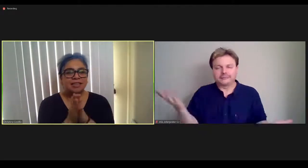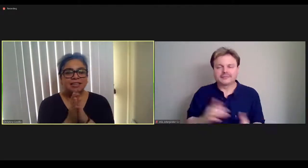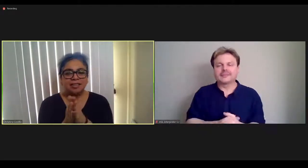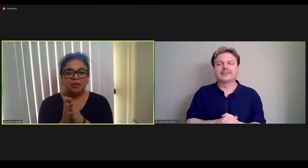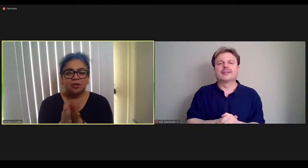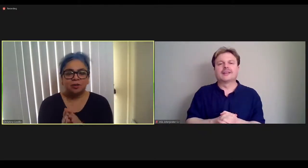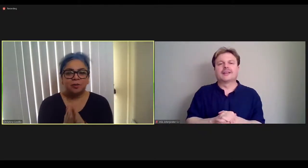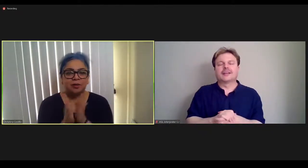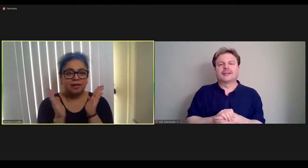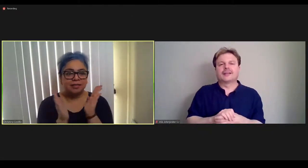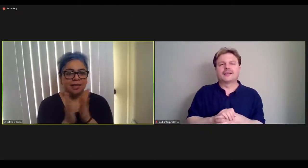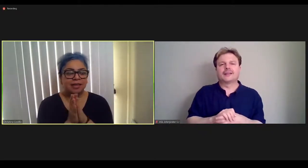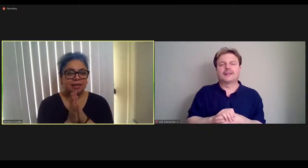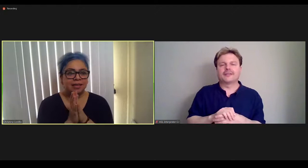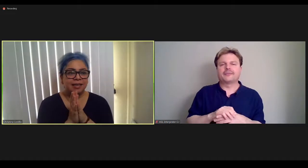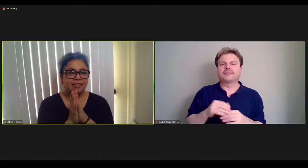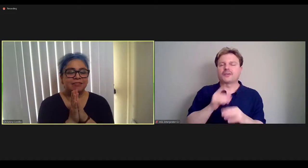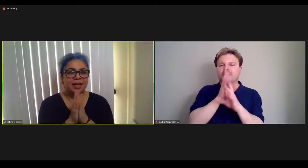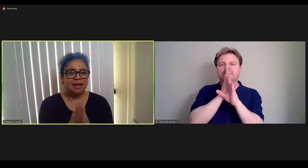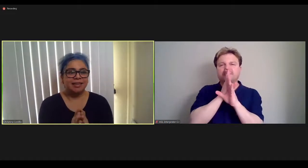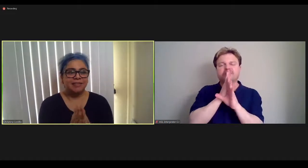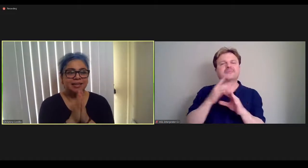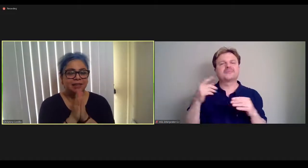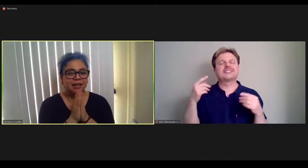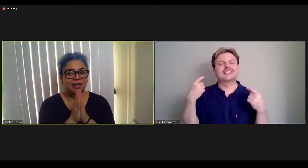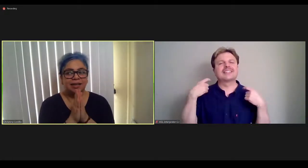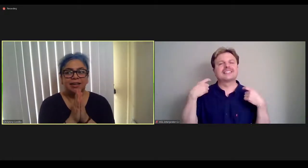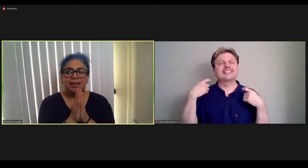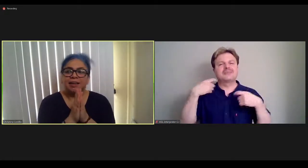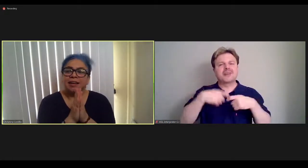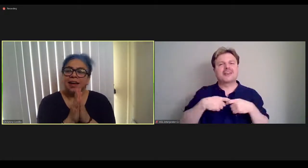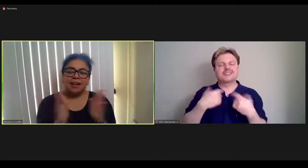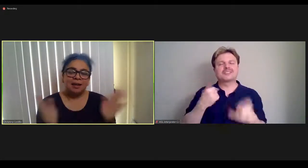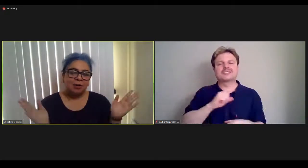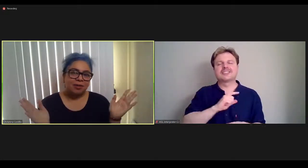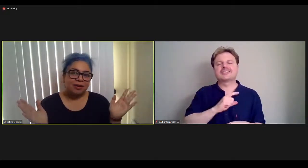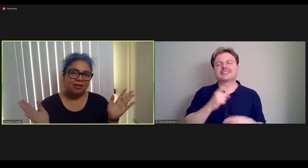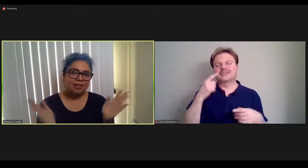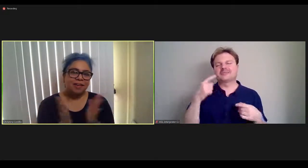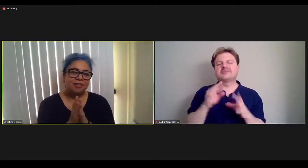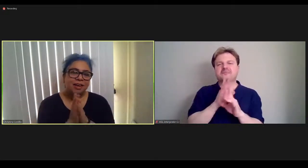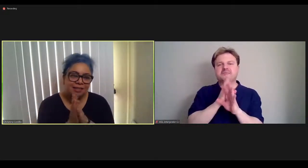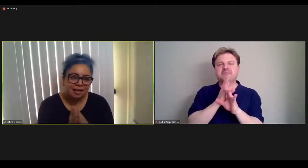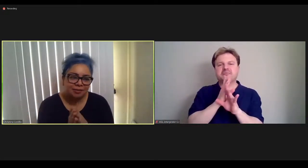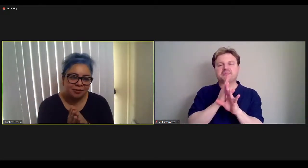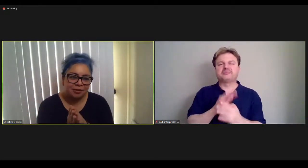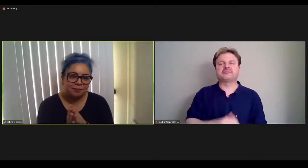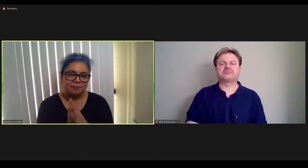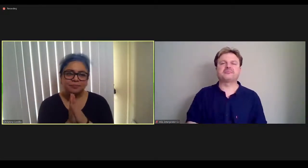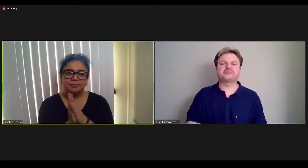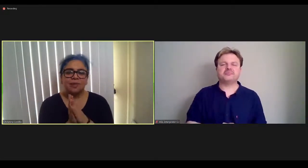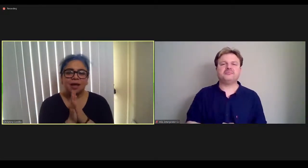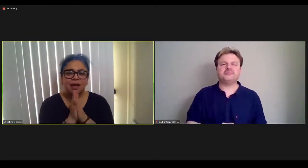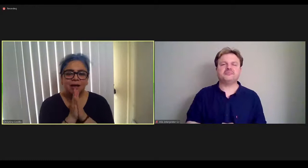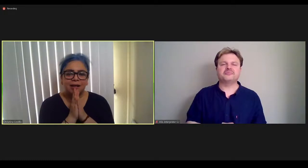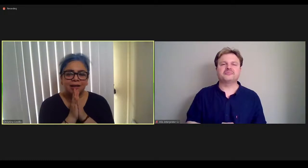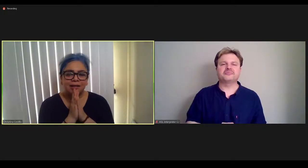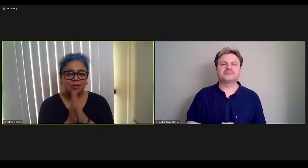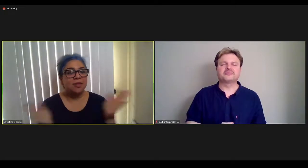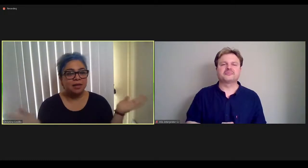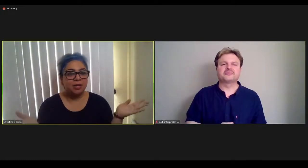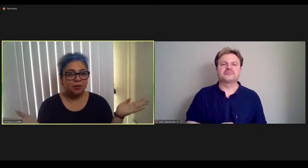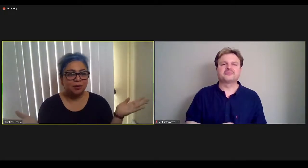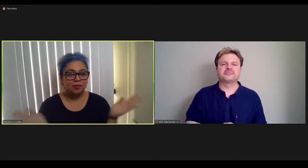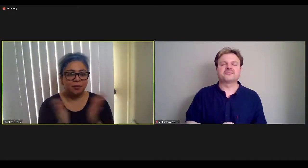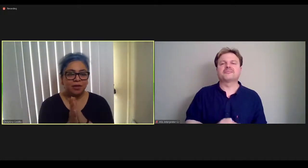muchas gracias a todos por estar aquí este viernes, aunque a lo mejor estén bien cansados.